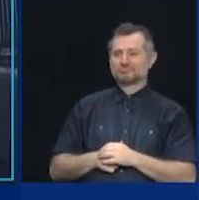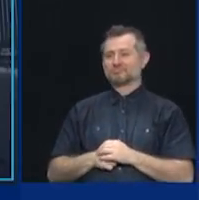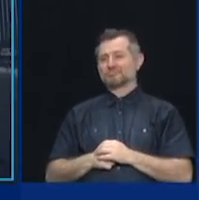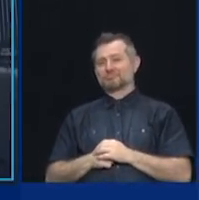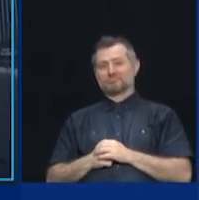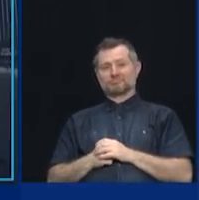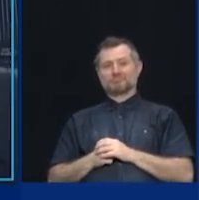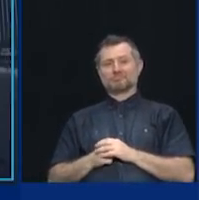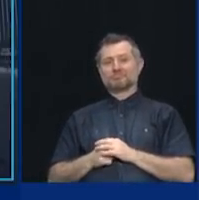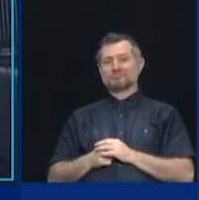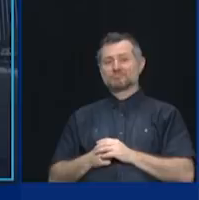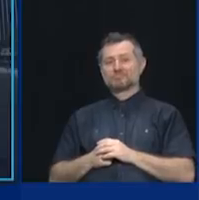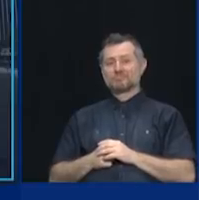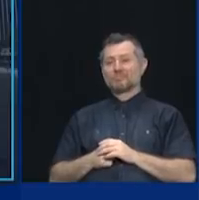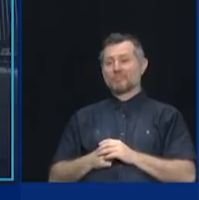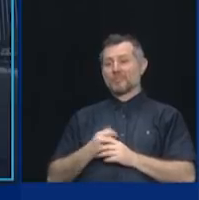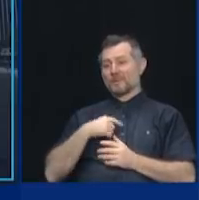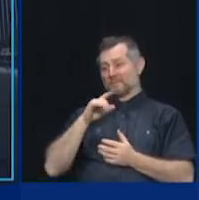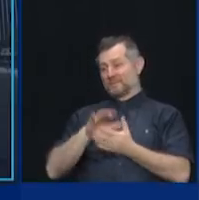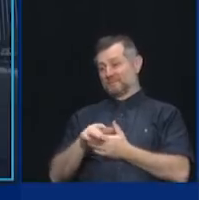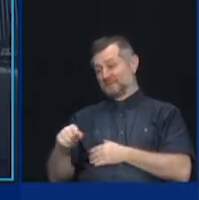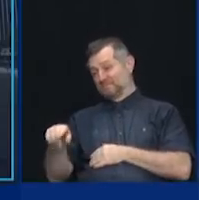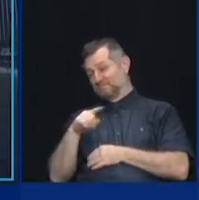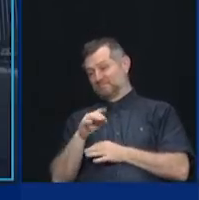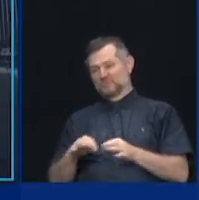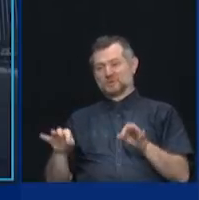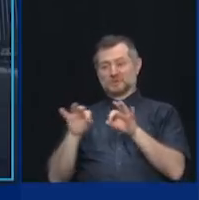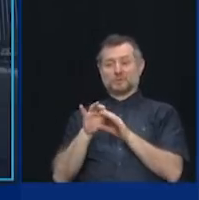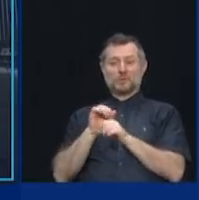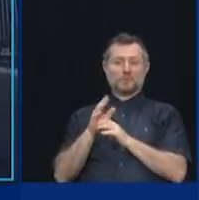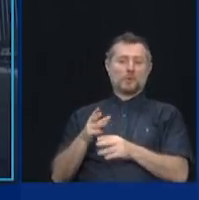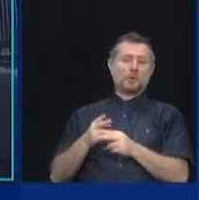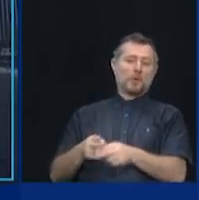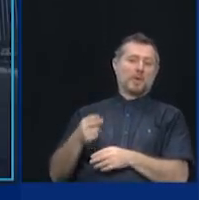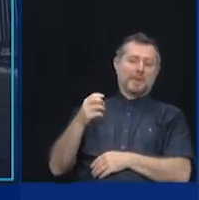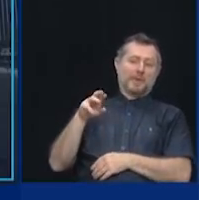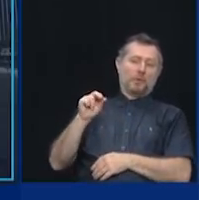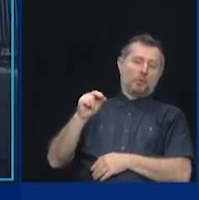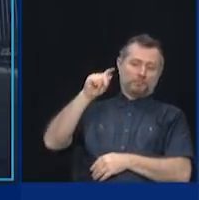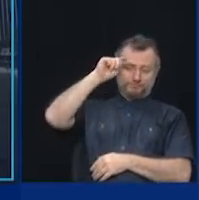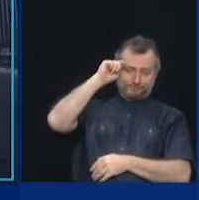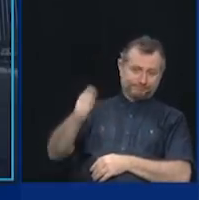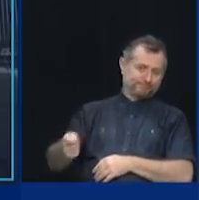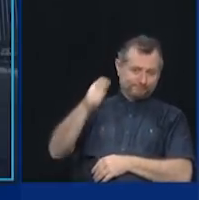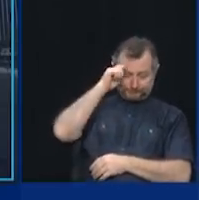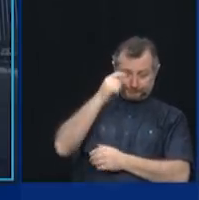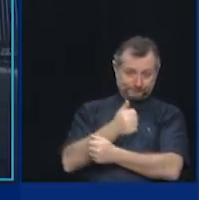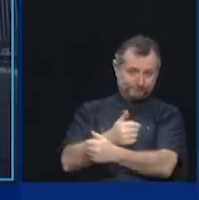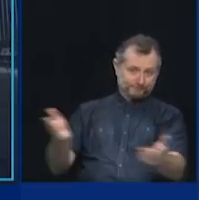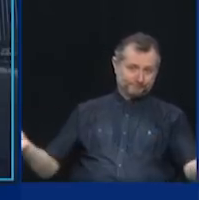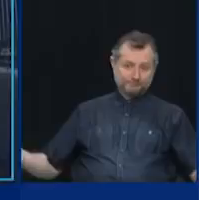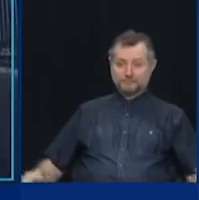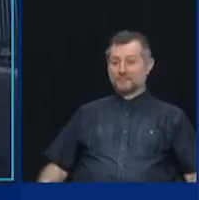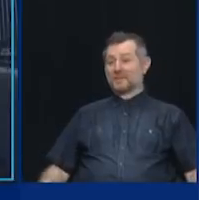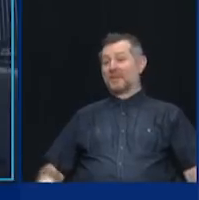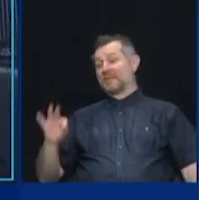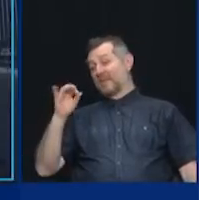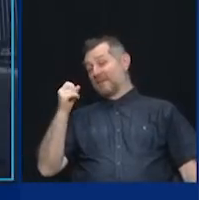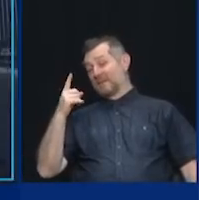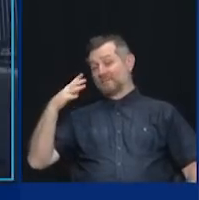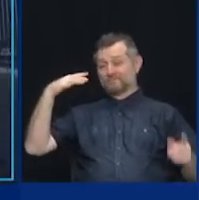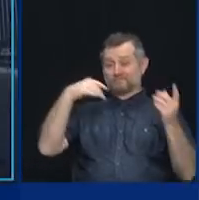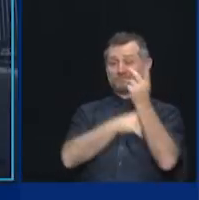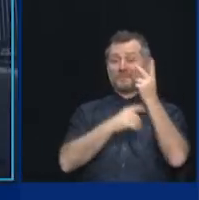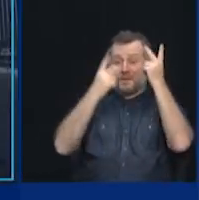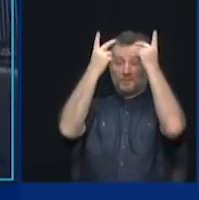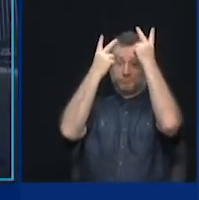I believe the essential workers are heroes in the truest sense of the word. We had heroes after 9/11. We